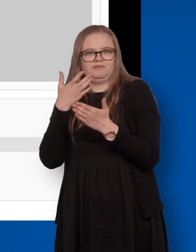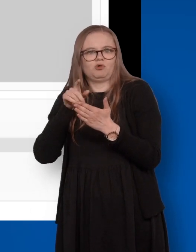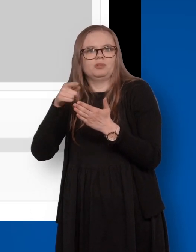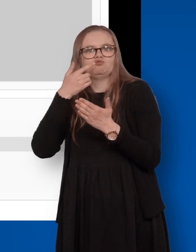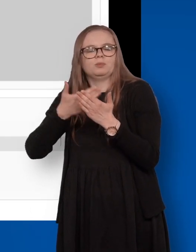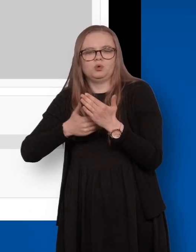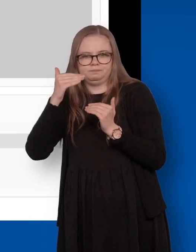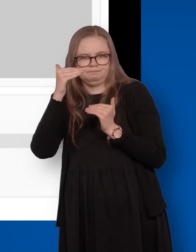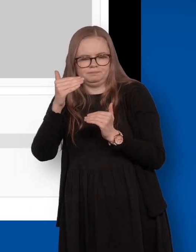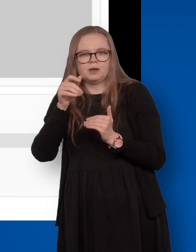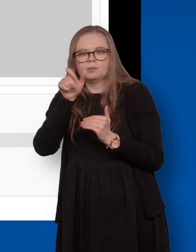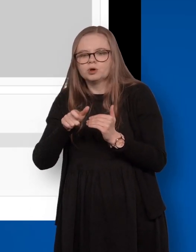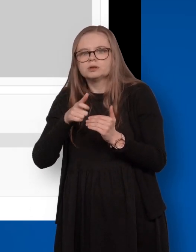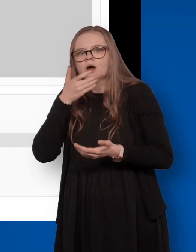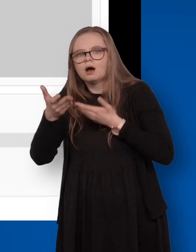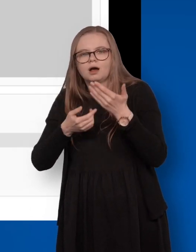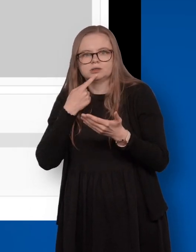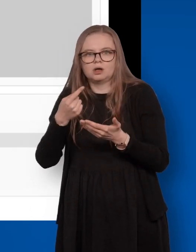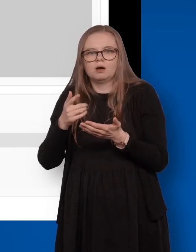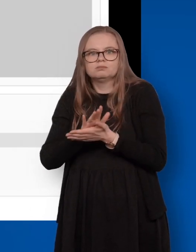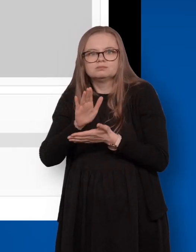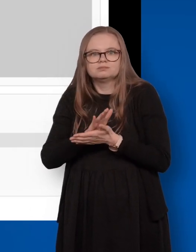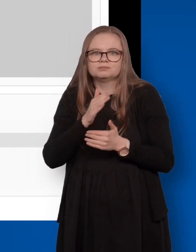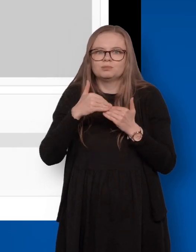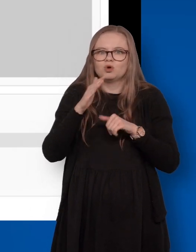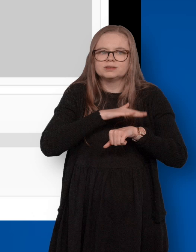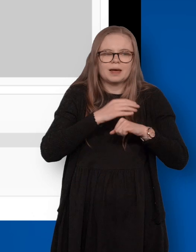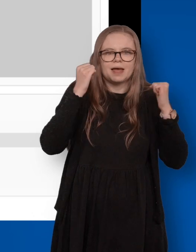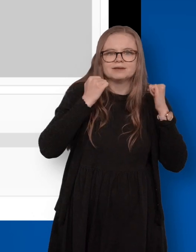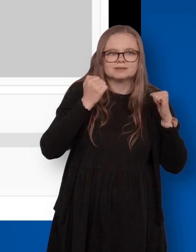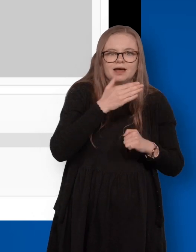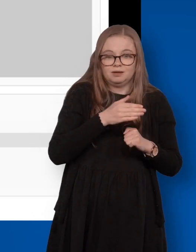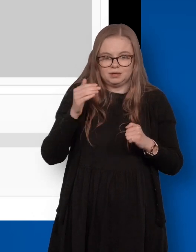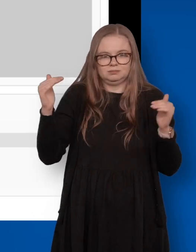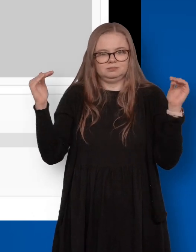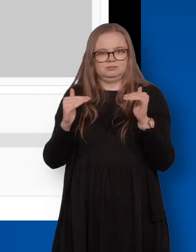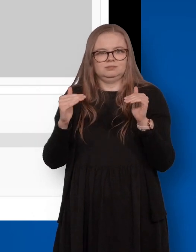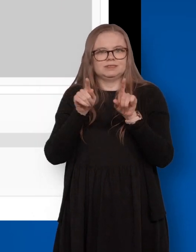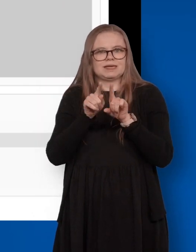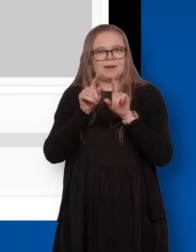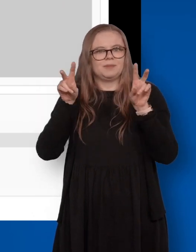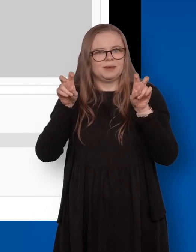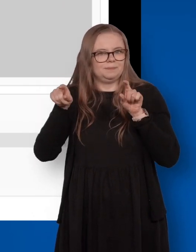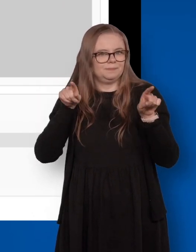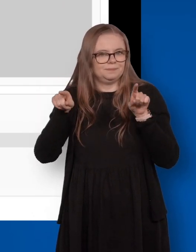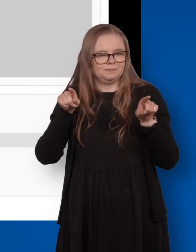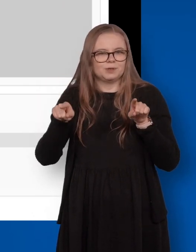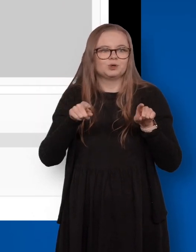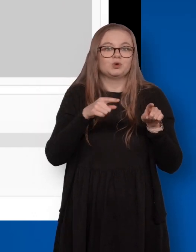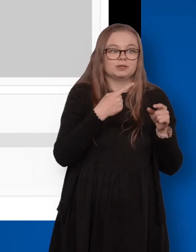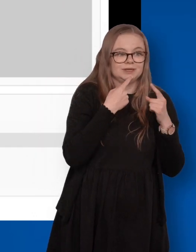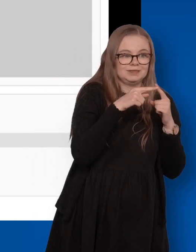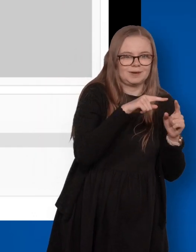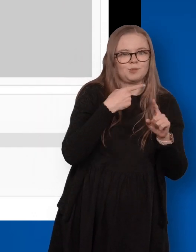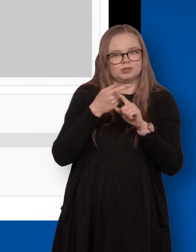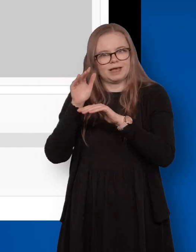can see someone is discussing having more time to go out and do exercise. So yeah, this can be kind of useful for